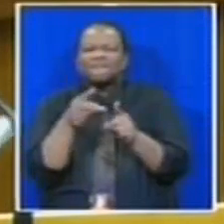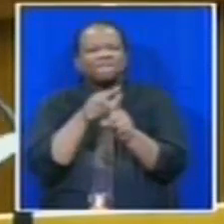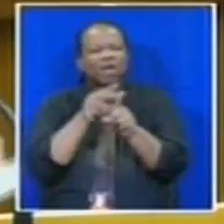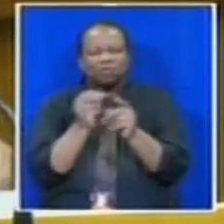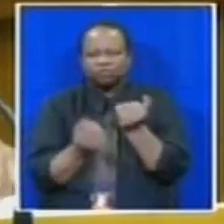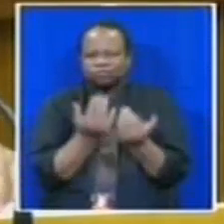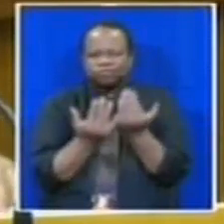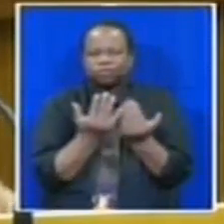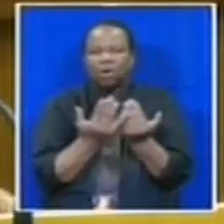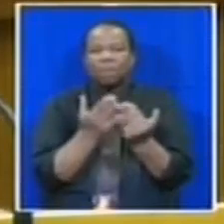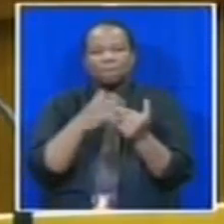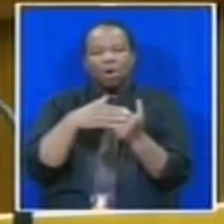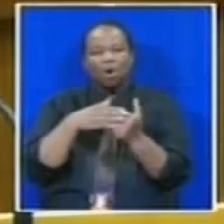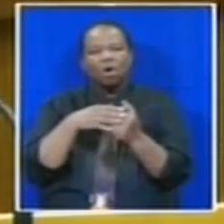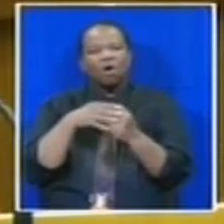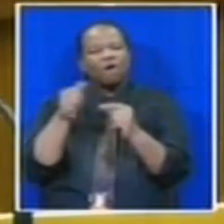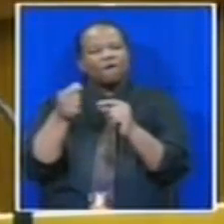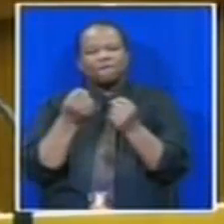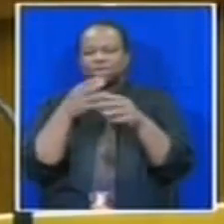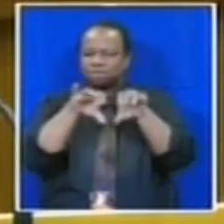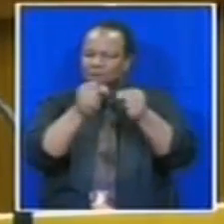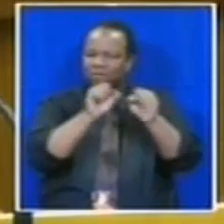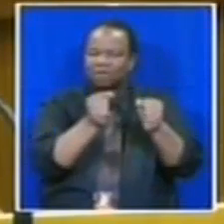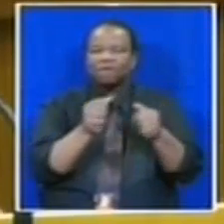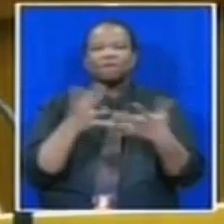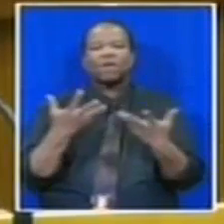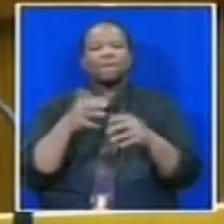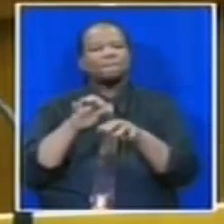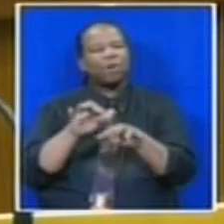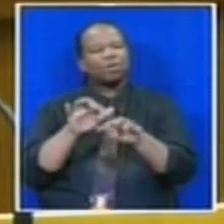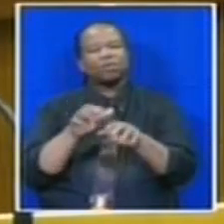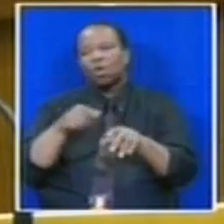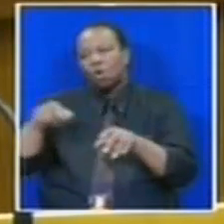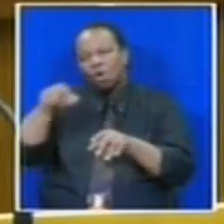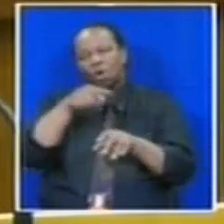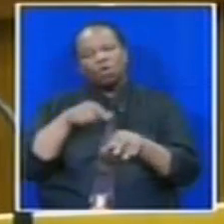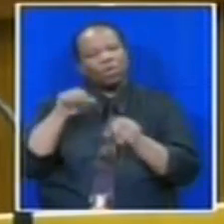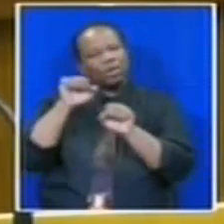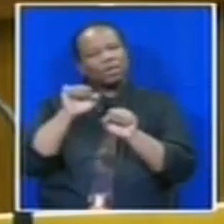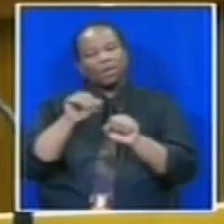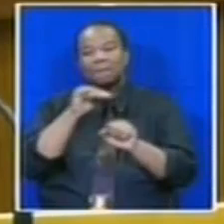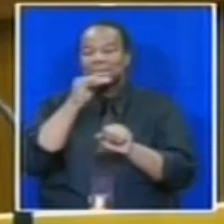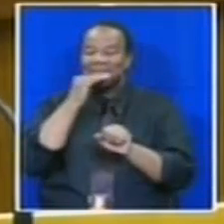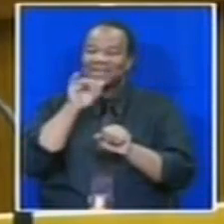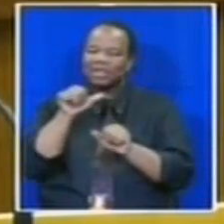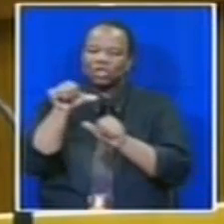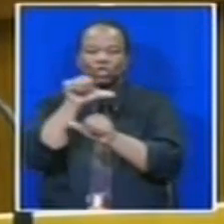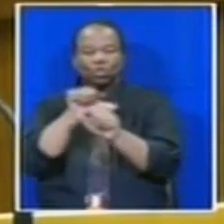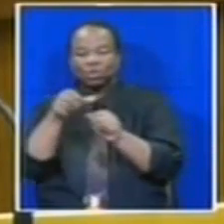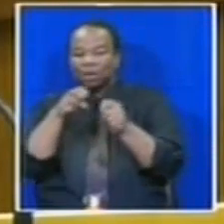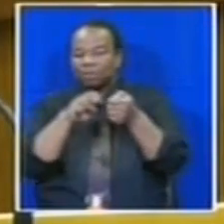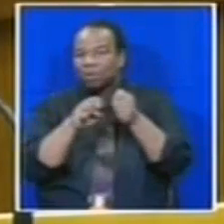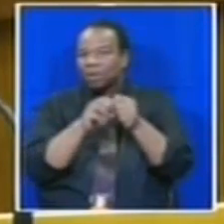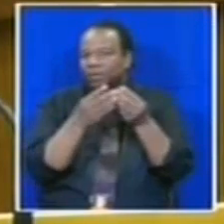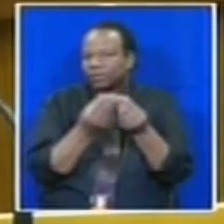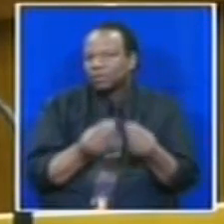protests. Violent protests, I'm sure all of us will agree, signal unresolved social challenges, but also